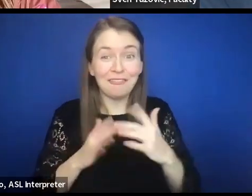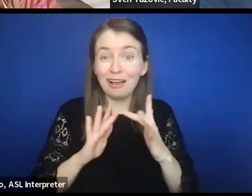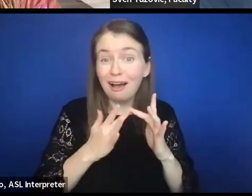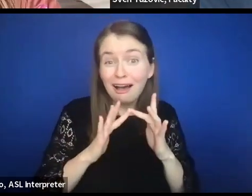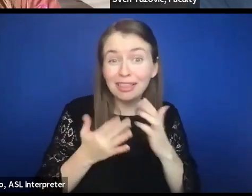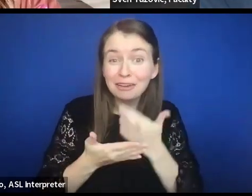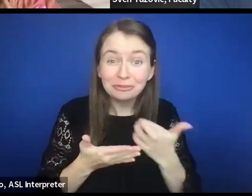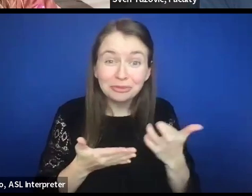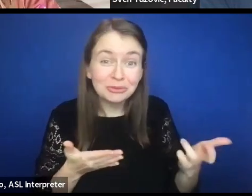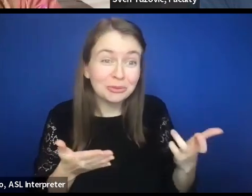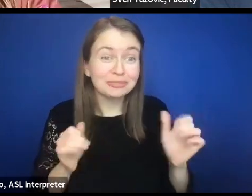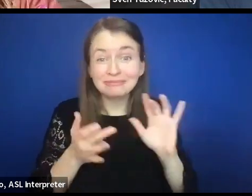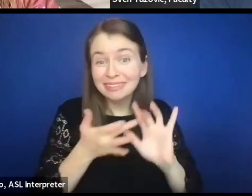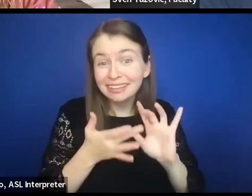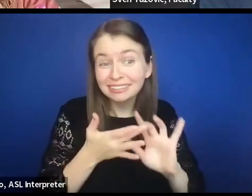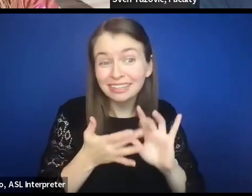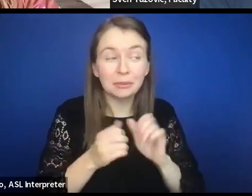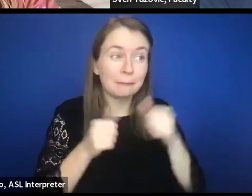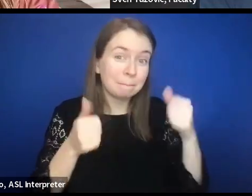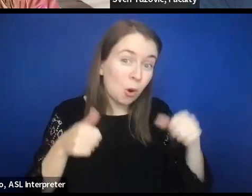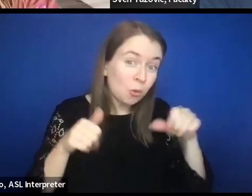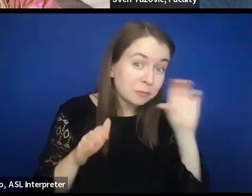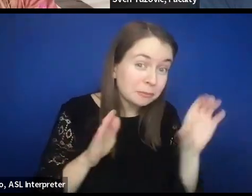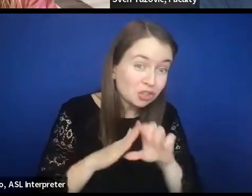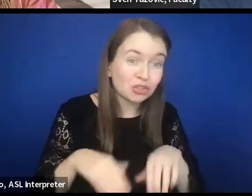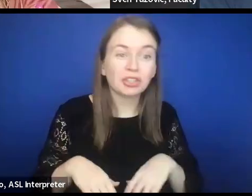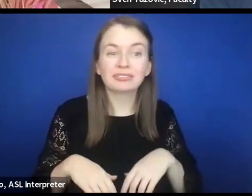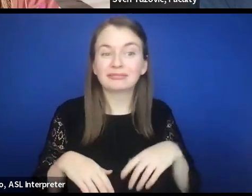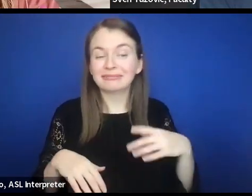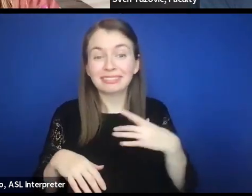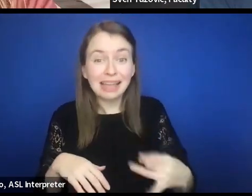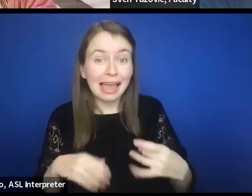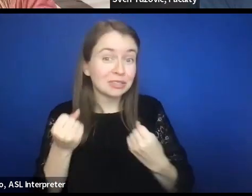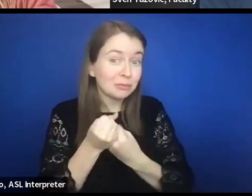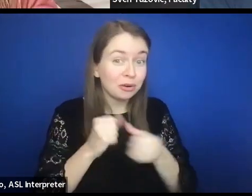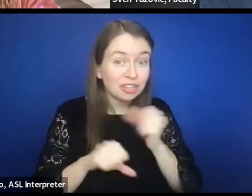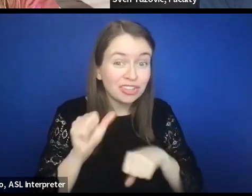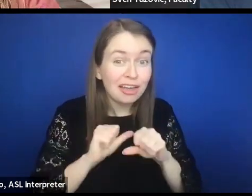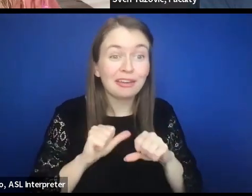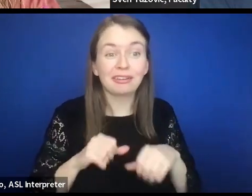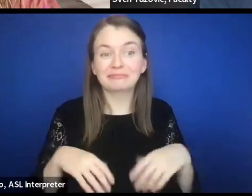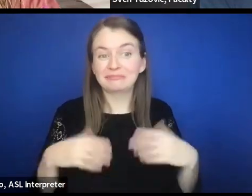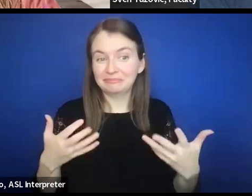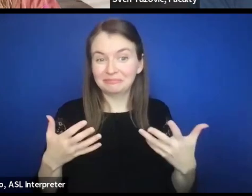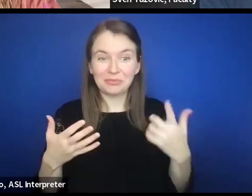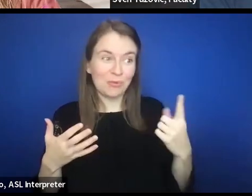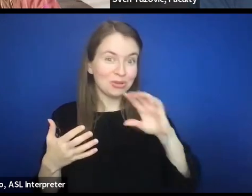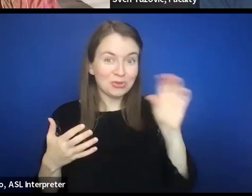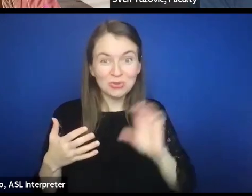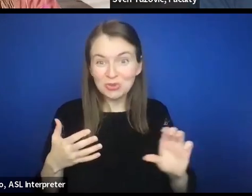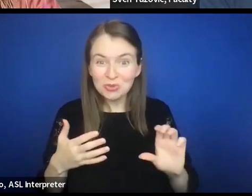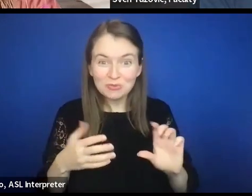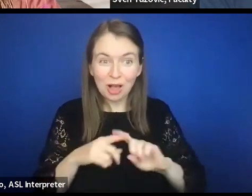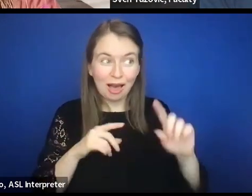online resources. We can stay in touch, we can post picture, we can like and support each other, or we're kind of one Zoom call